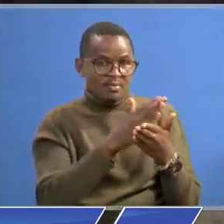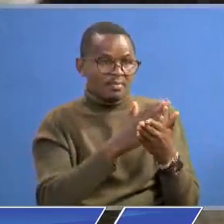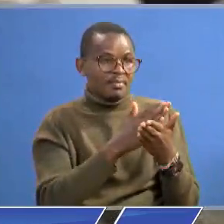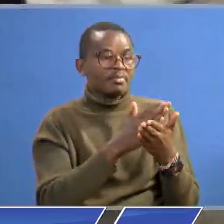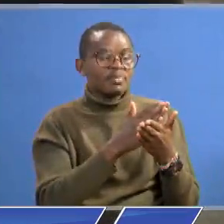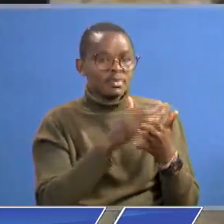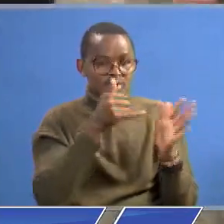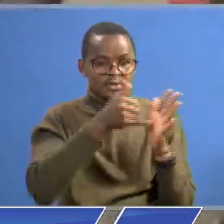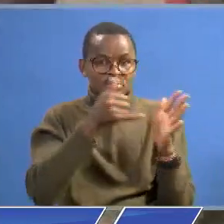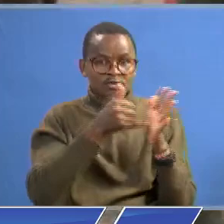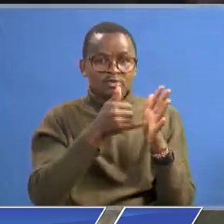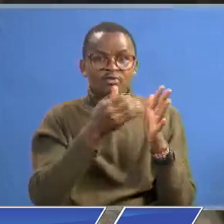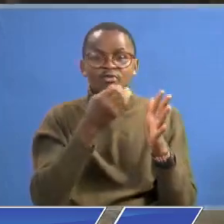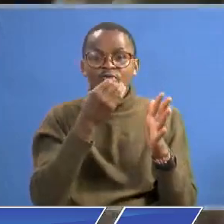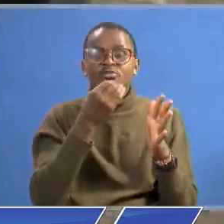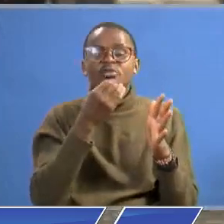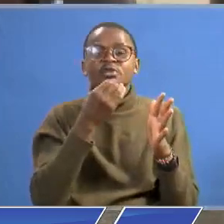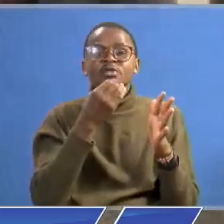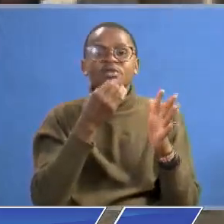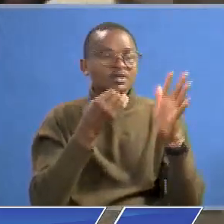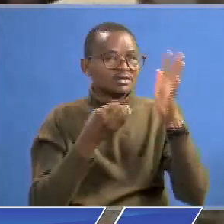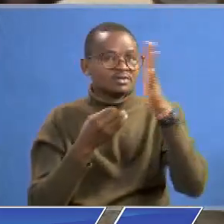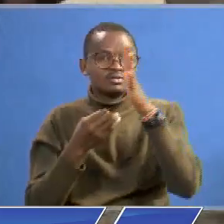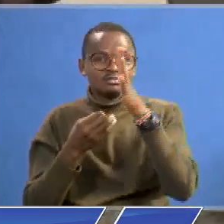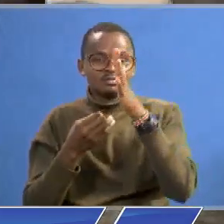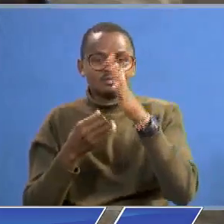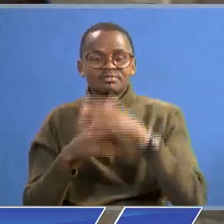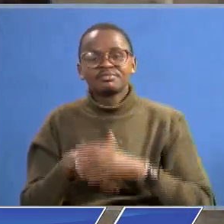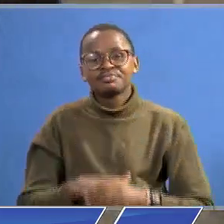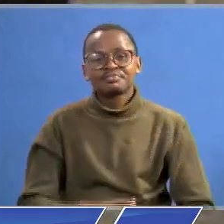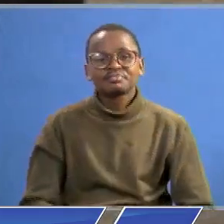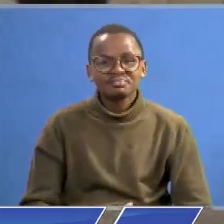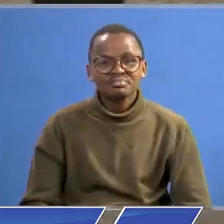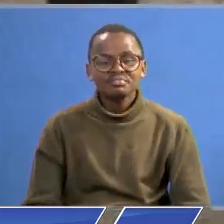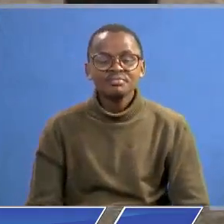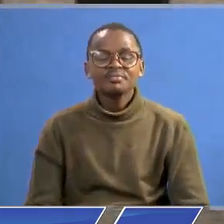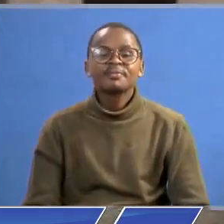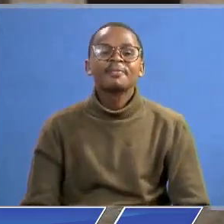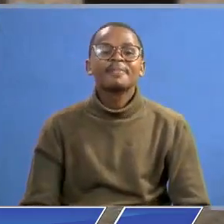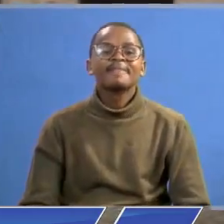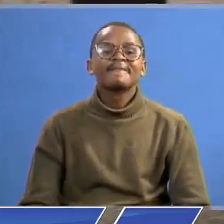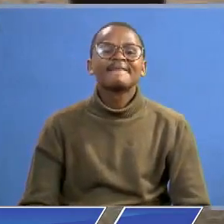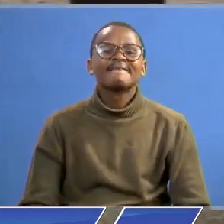trees, including fruit trees. Edwin Tharianga, KUTV.